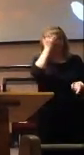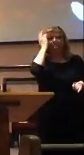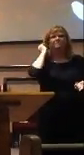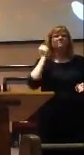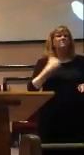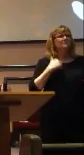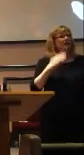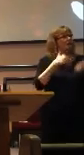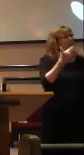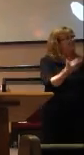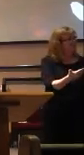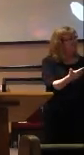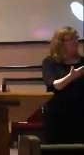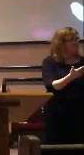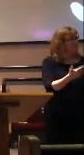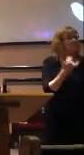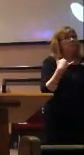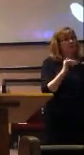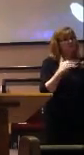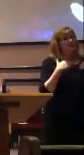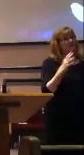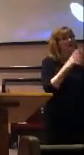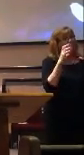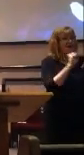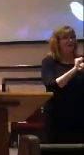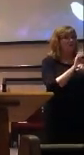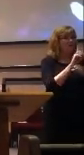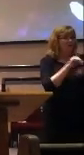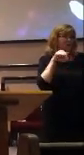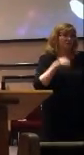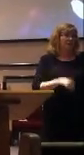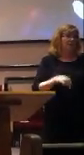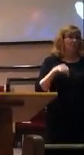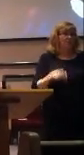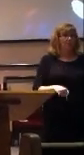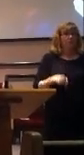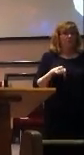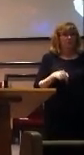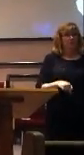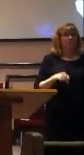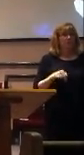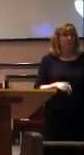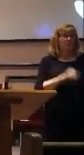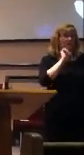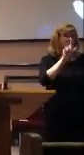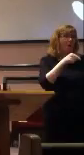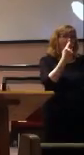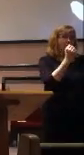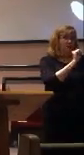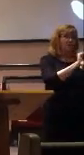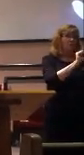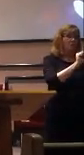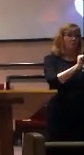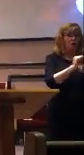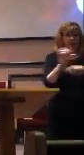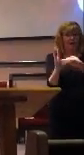I would suggest that we still have work to do in our own backyard. You know, it's not just work to do in Africa.